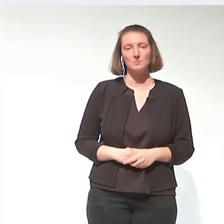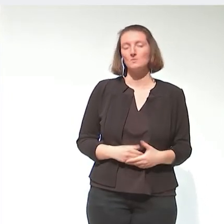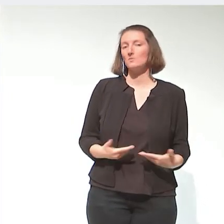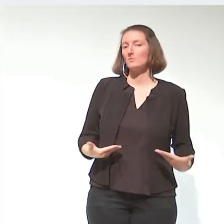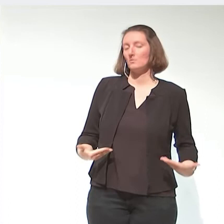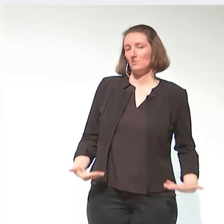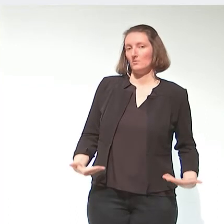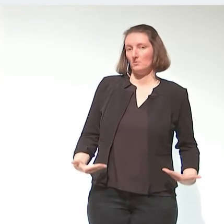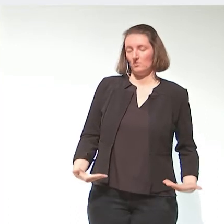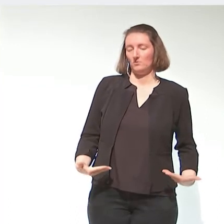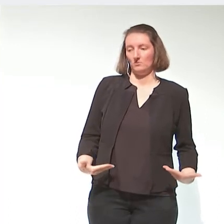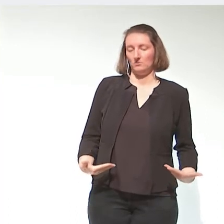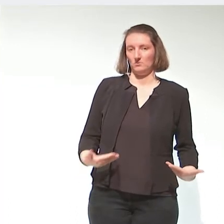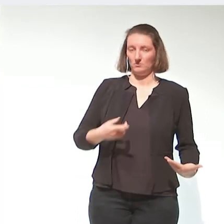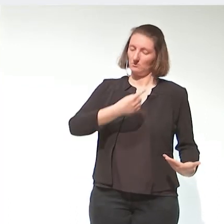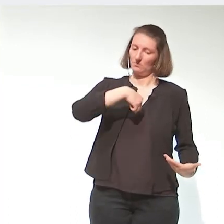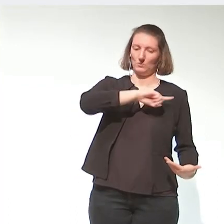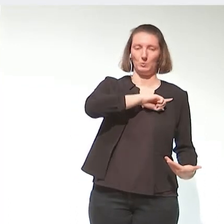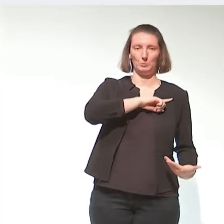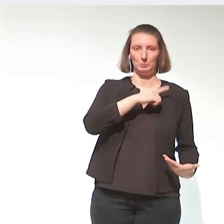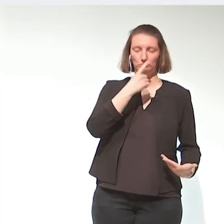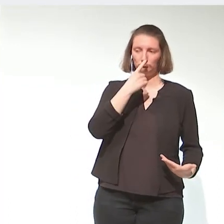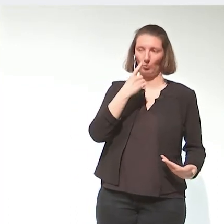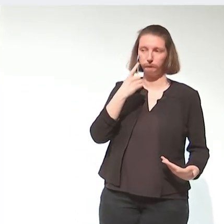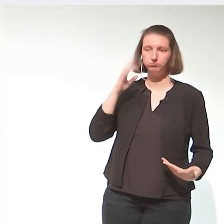face in the 21st century.